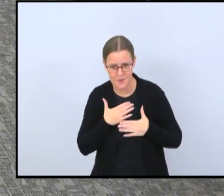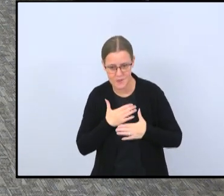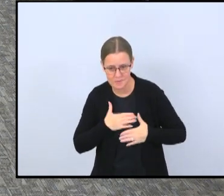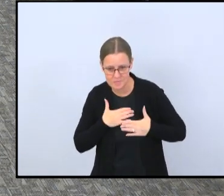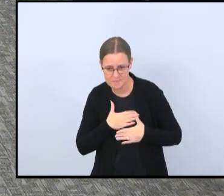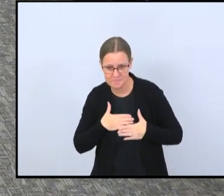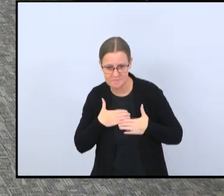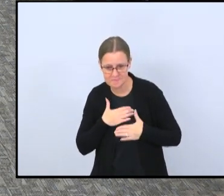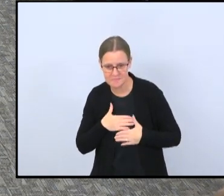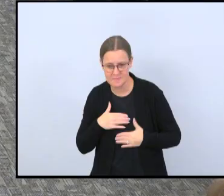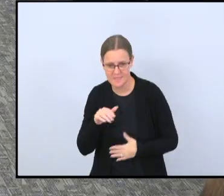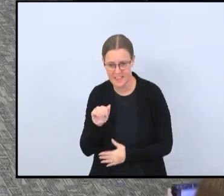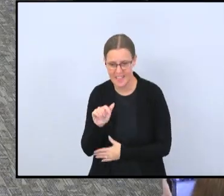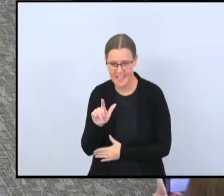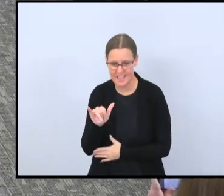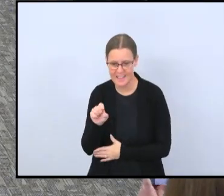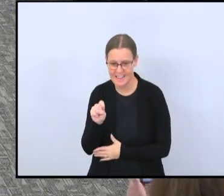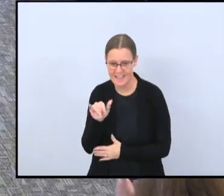Smith,